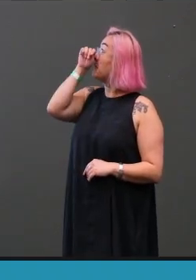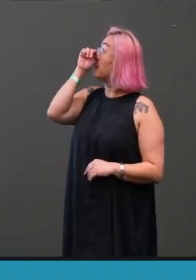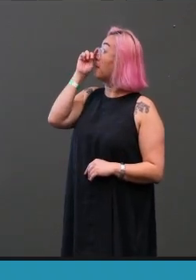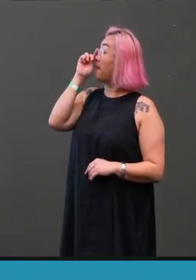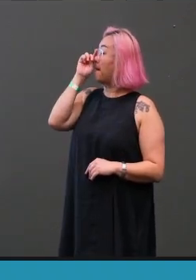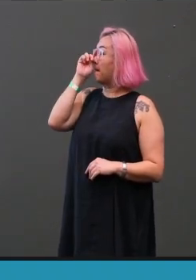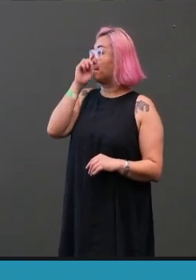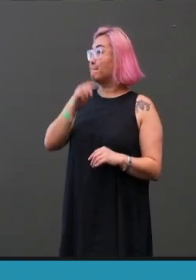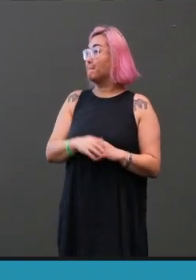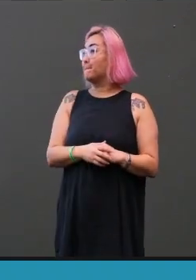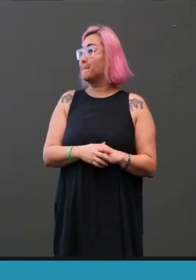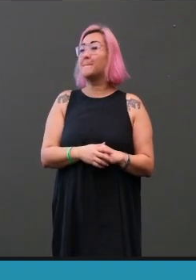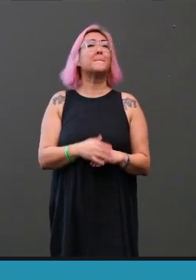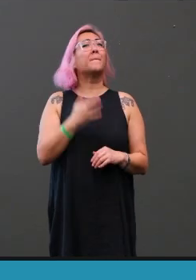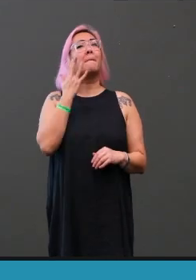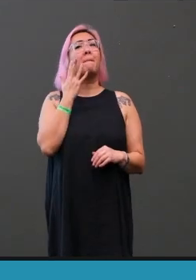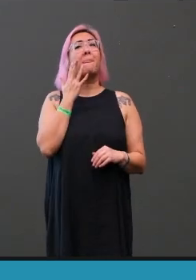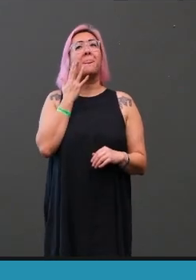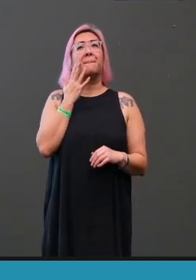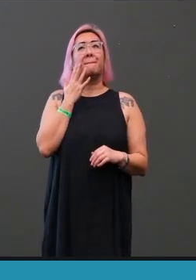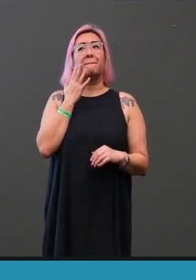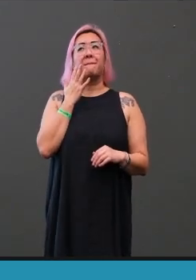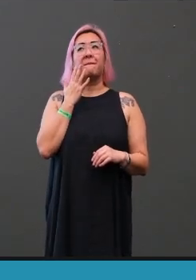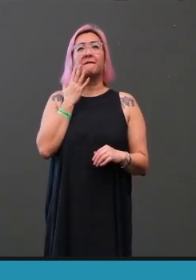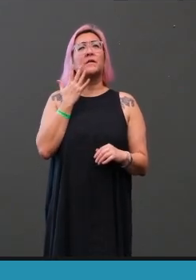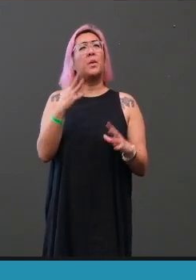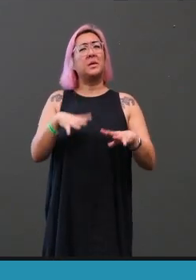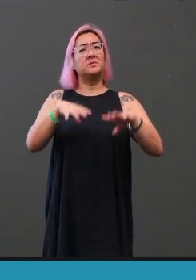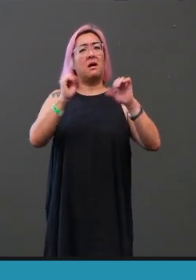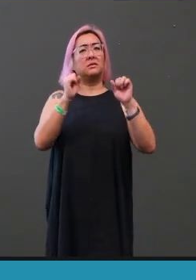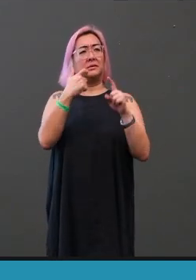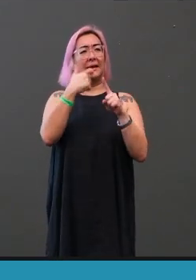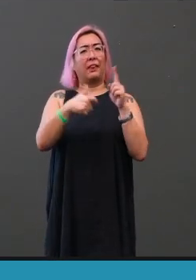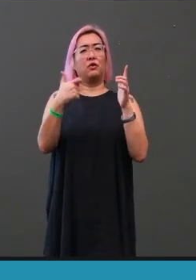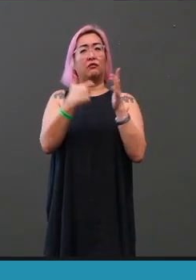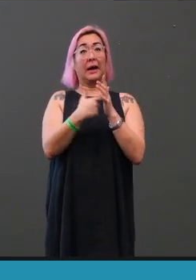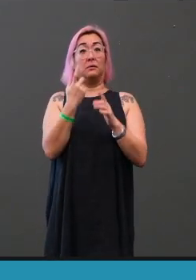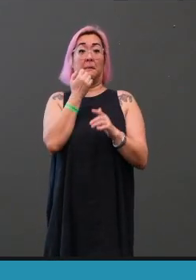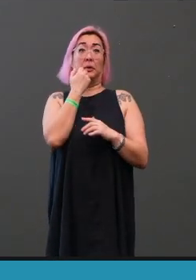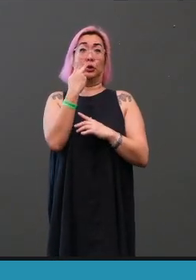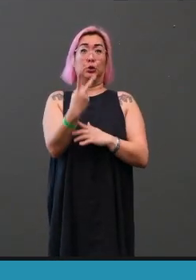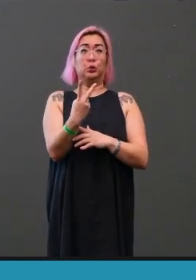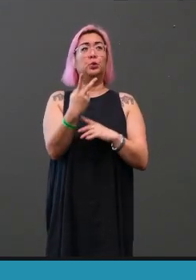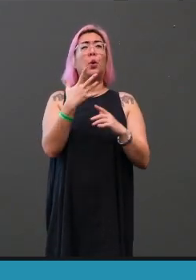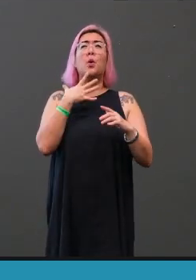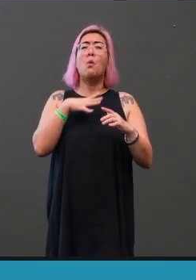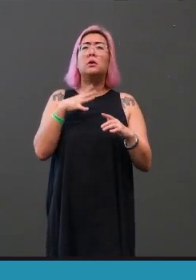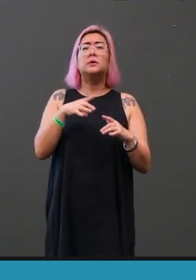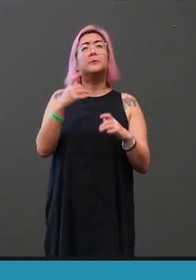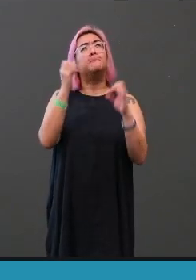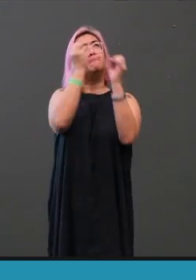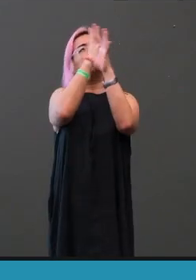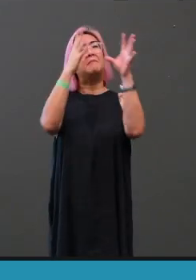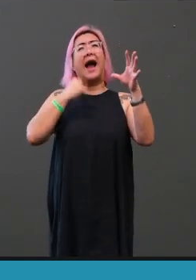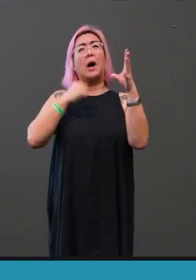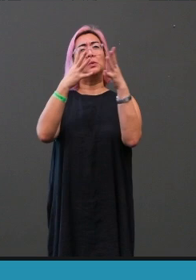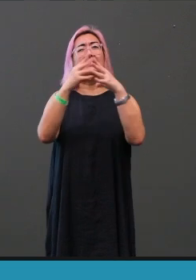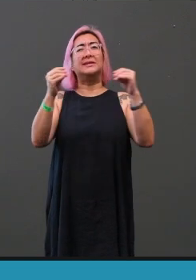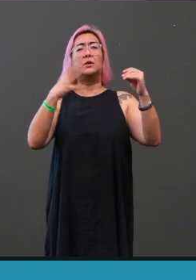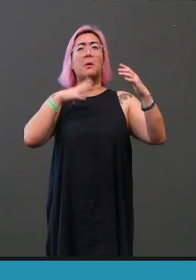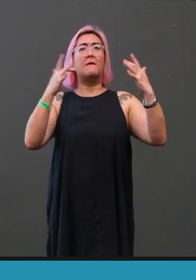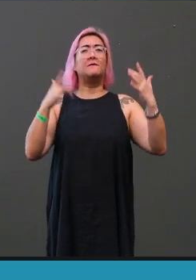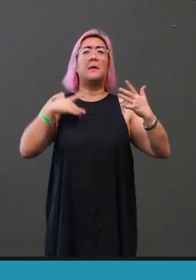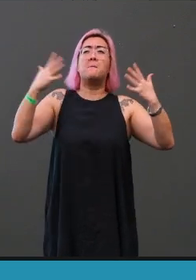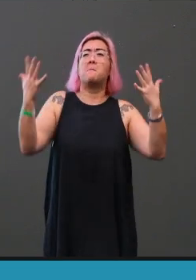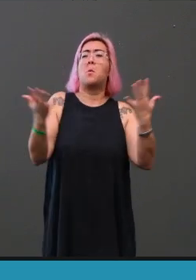2 back in 2022, we wanted to make our scenes feel a bit more alive and animated compared to our previous games.